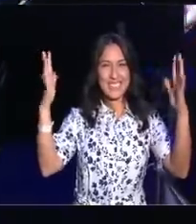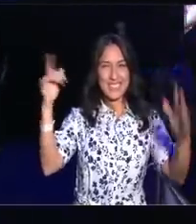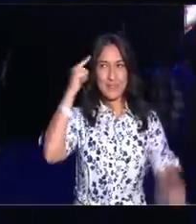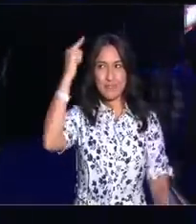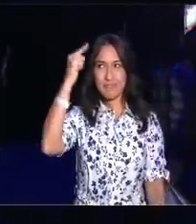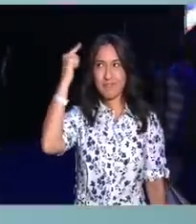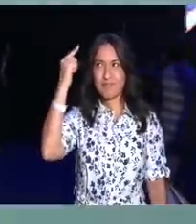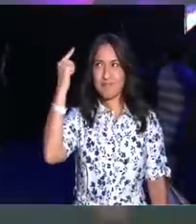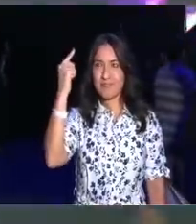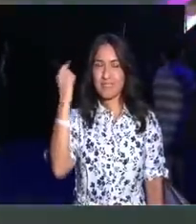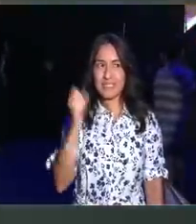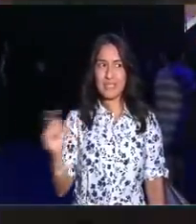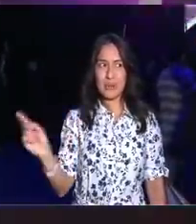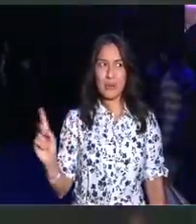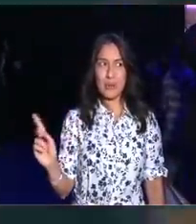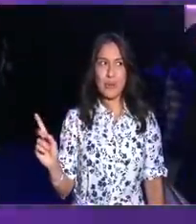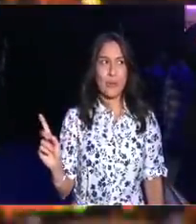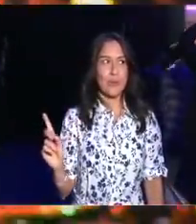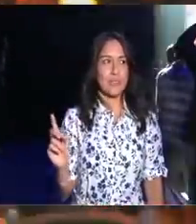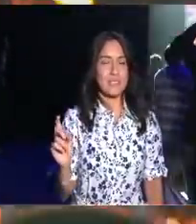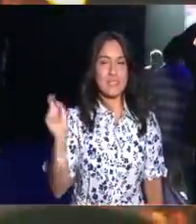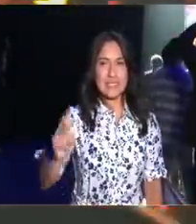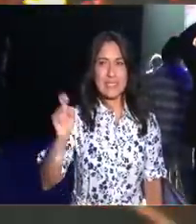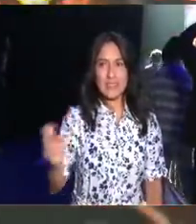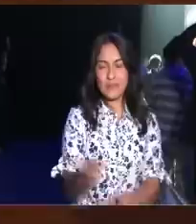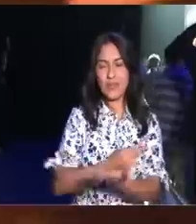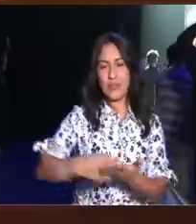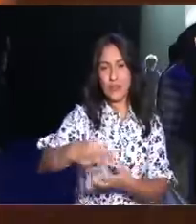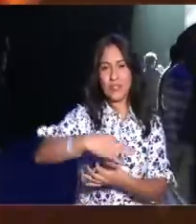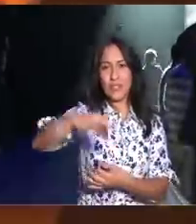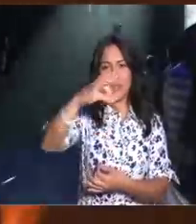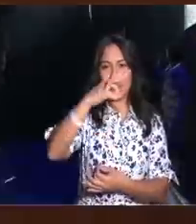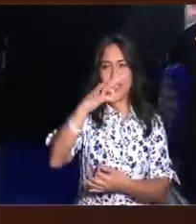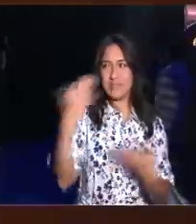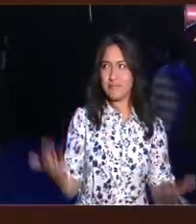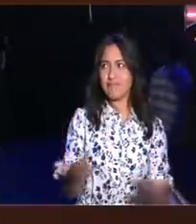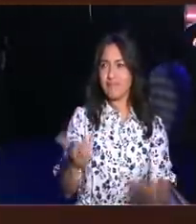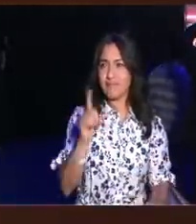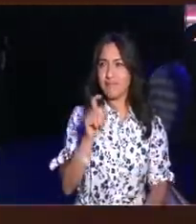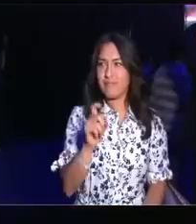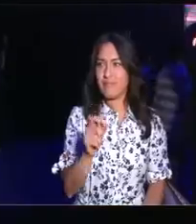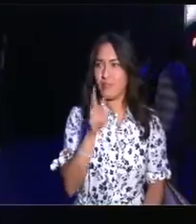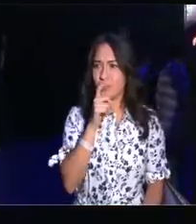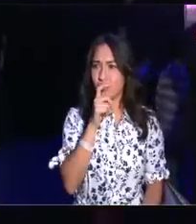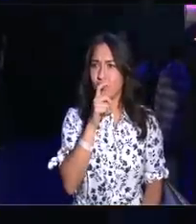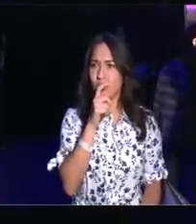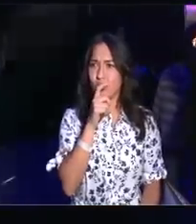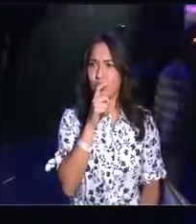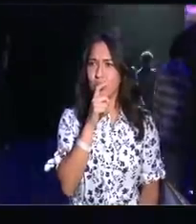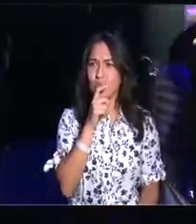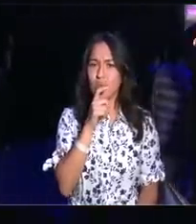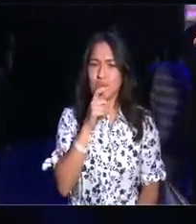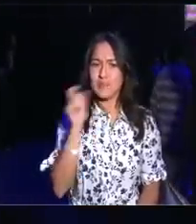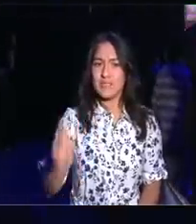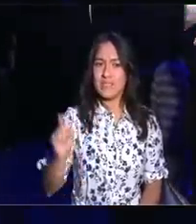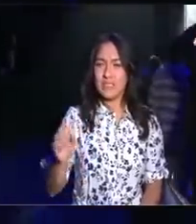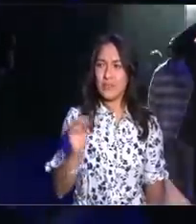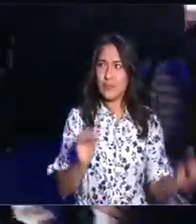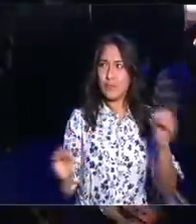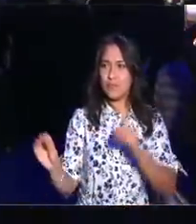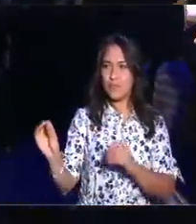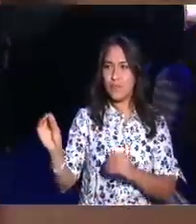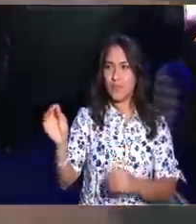wonder if there's anyone that has a need for the Holy Ghost. Anyone that has a need for a move of God. Habrá alguien que